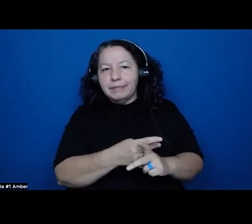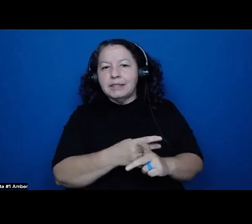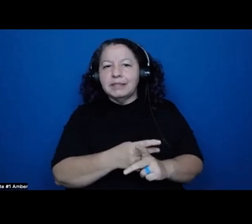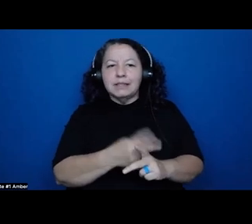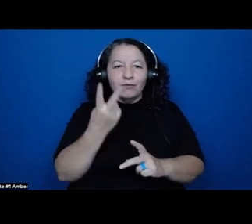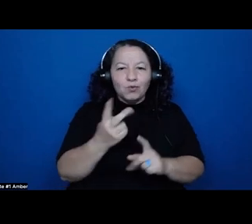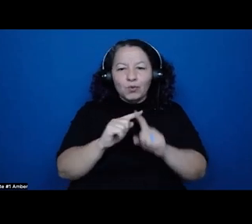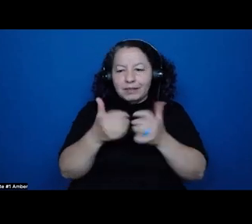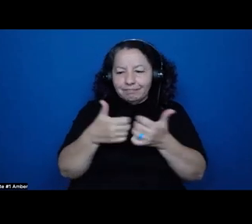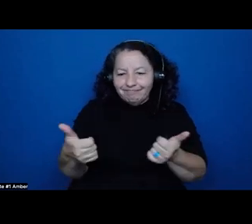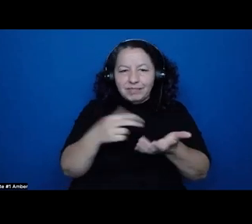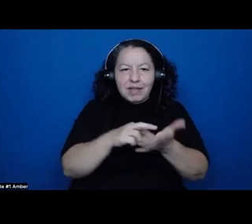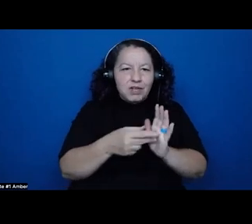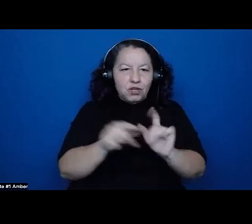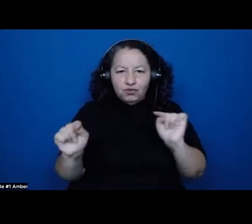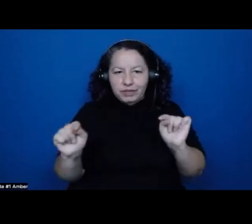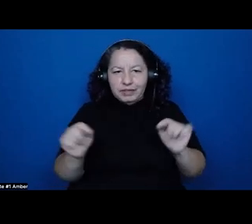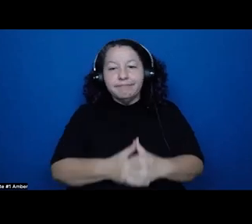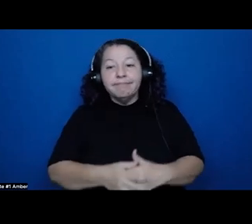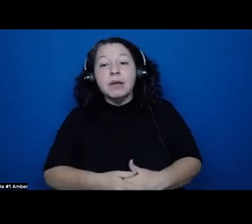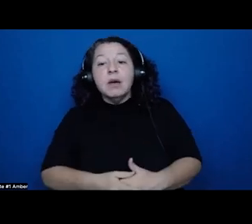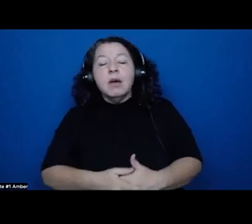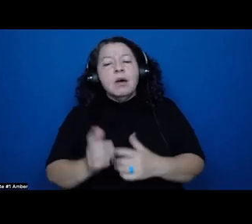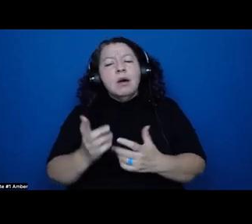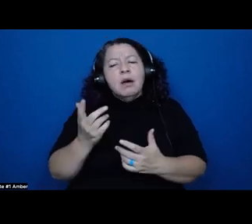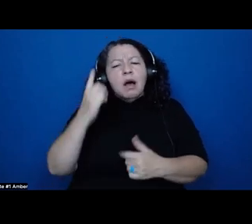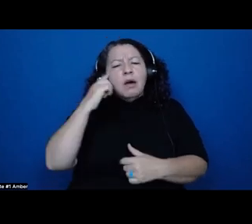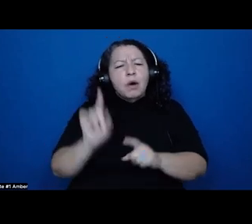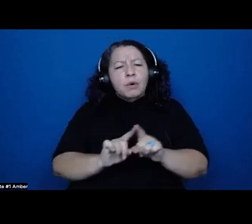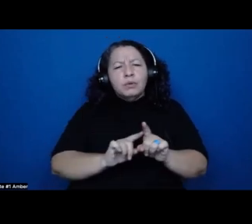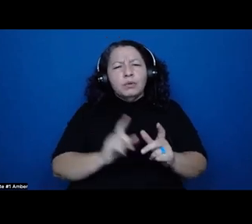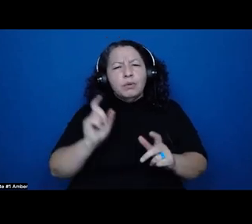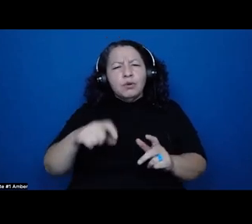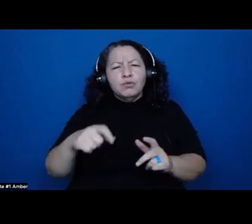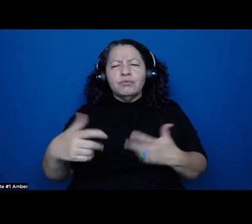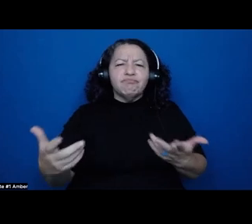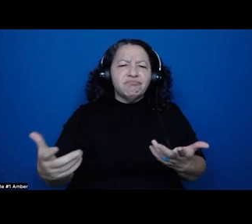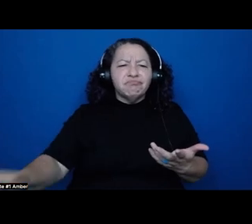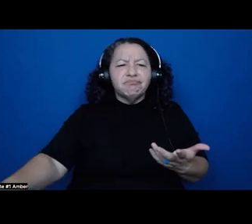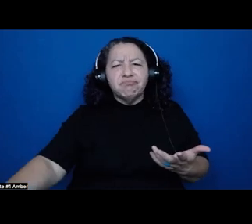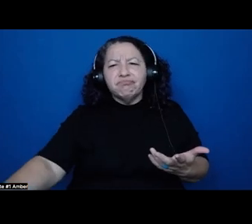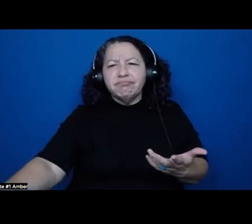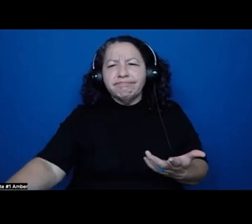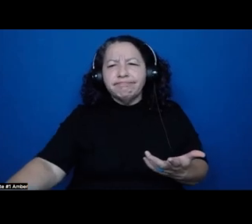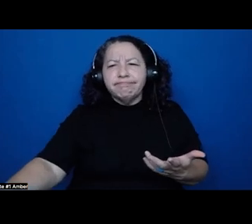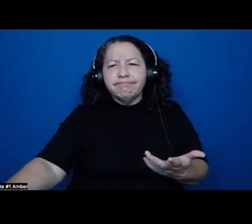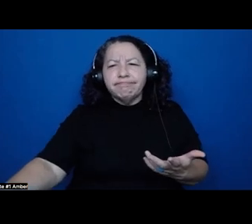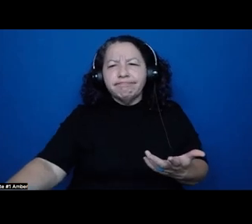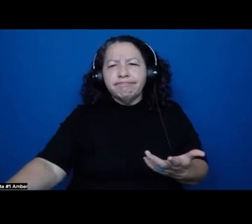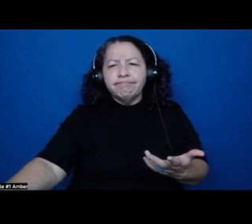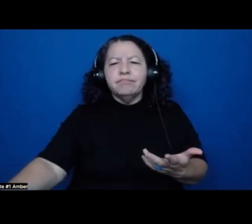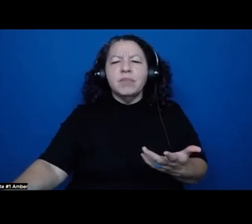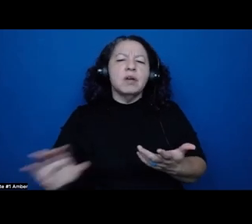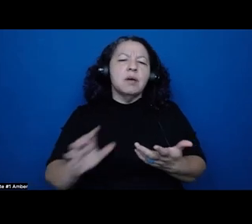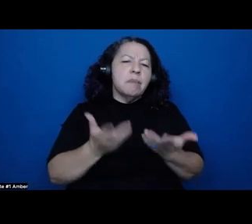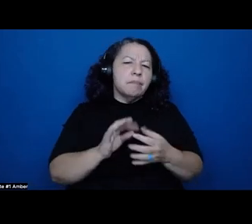definitions. And then I thought I should touch on Alison Kafer's thinking about